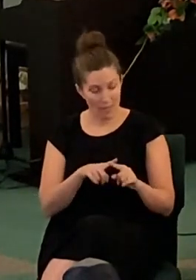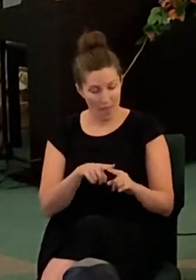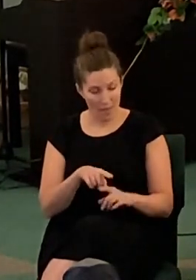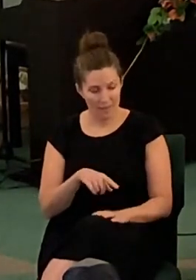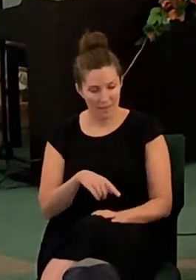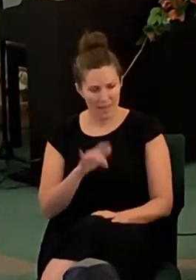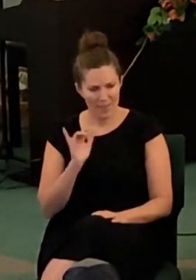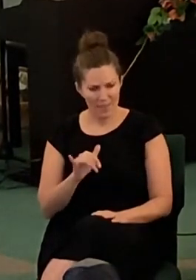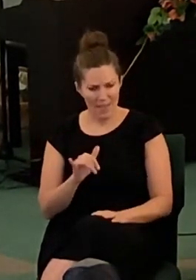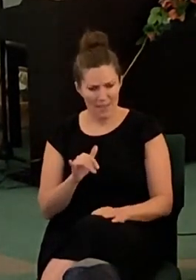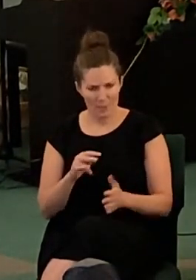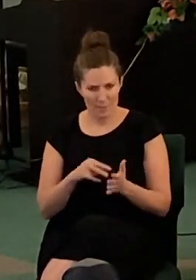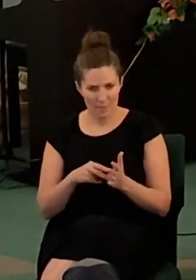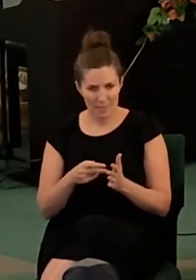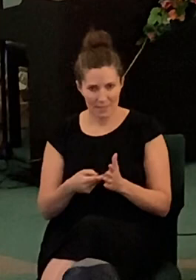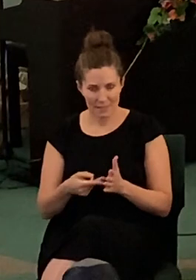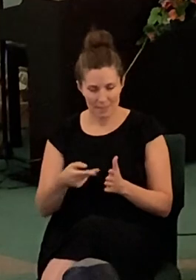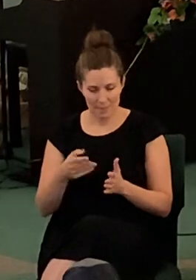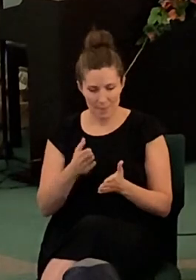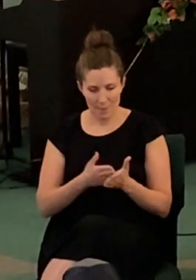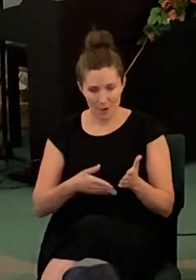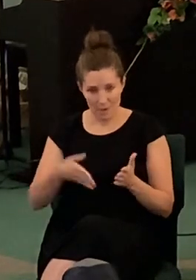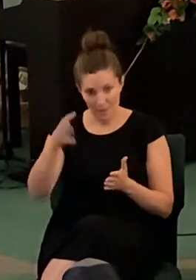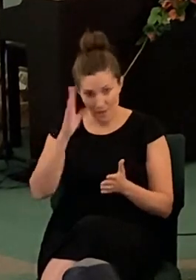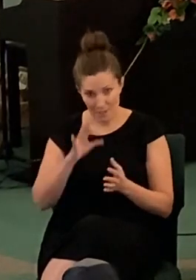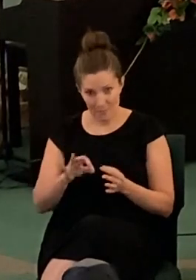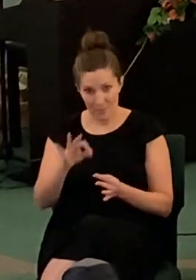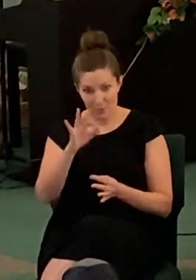means to be part of God's spiritual family.